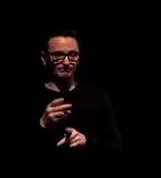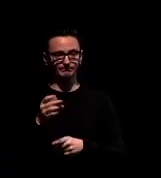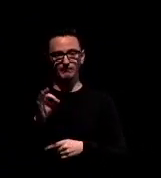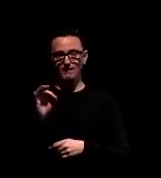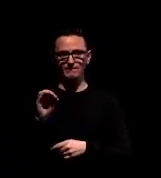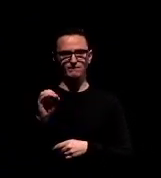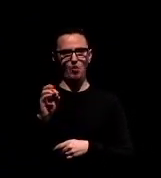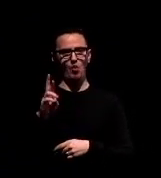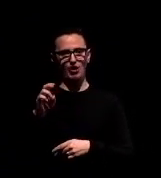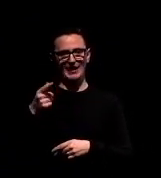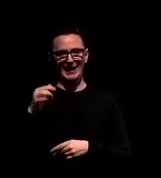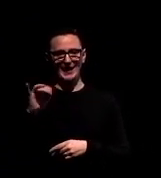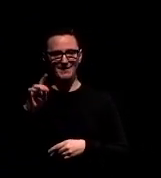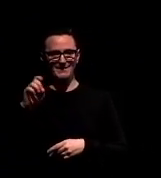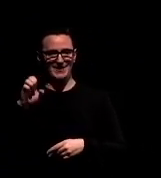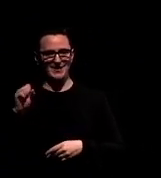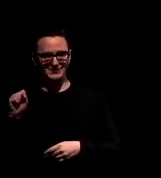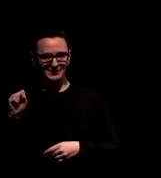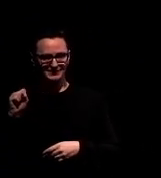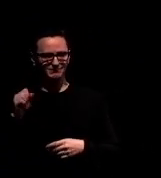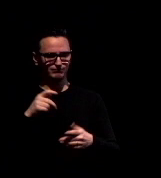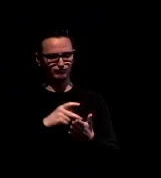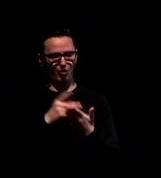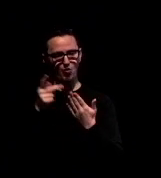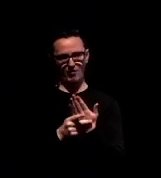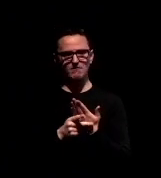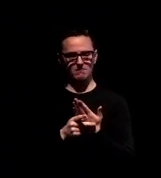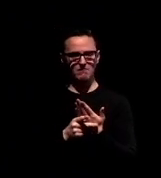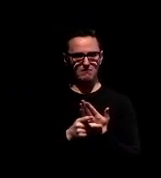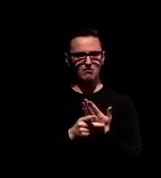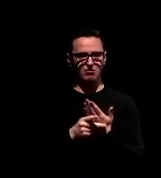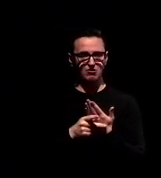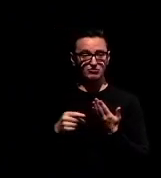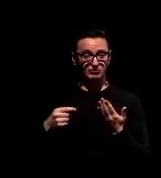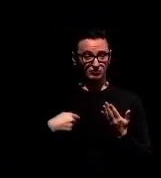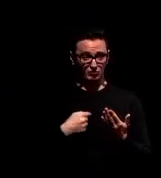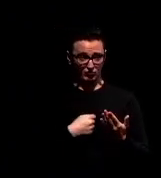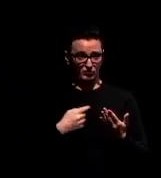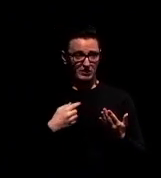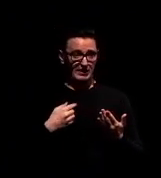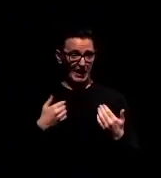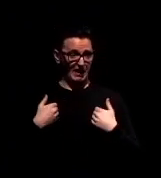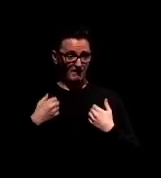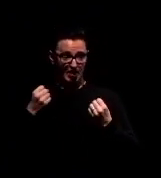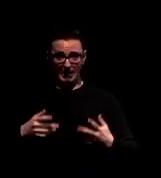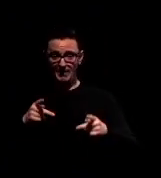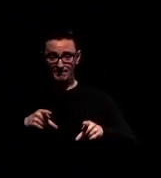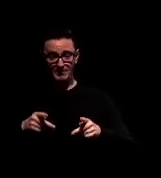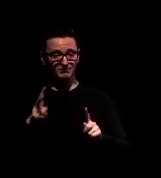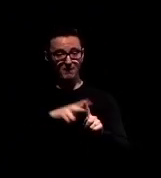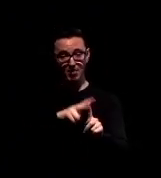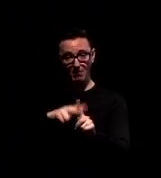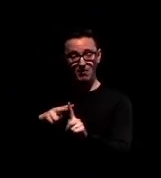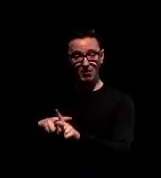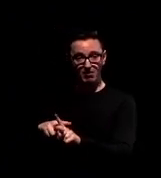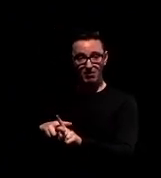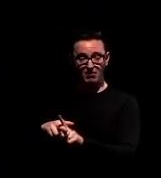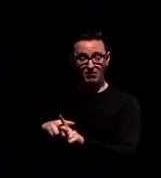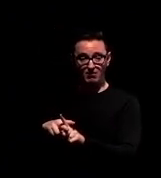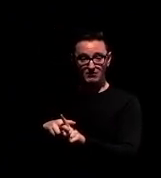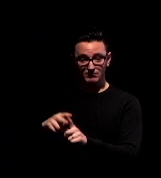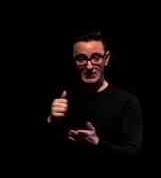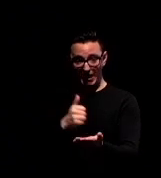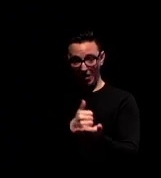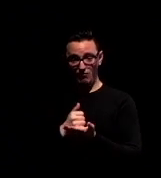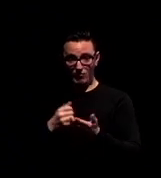only LADCs, but all mental health professionals. And we've seen that actually we have a lot of people who apply to actually, you know, help with